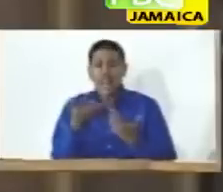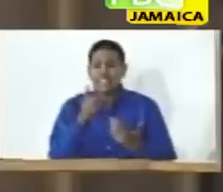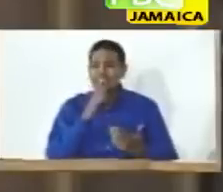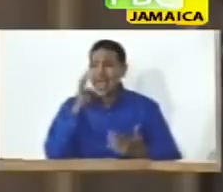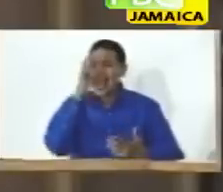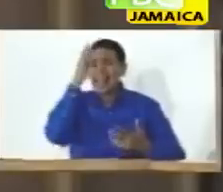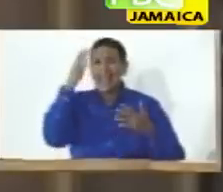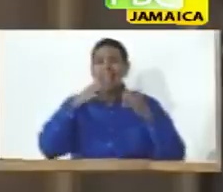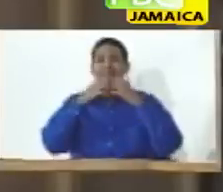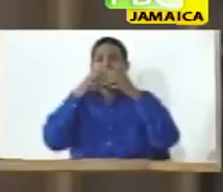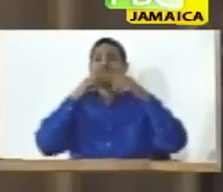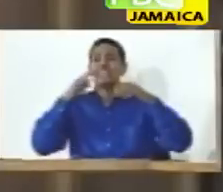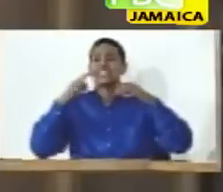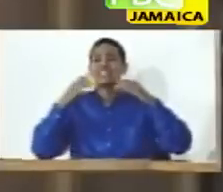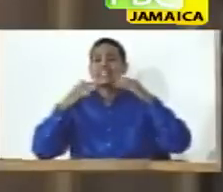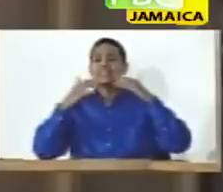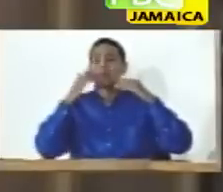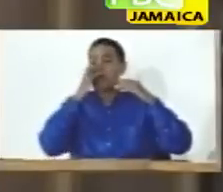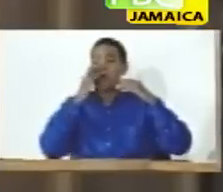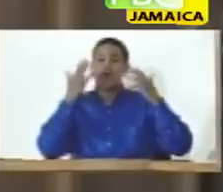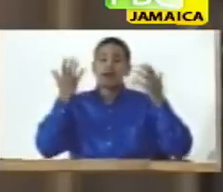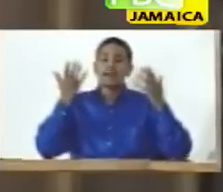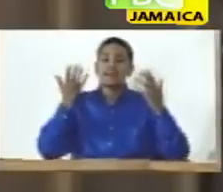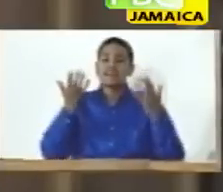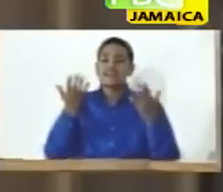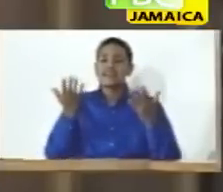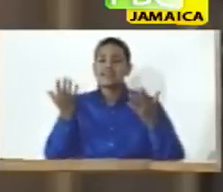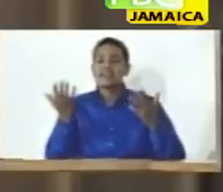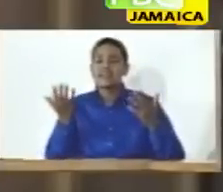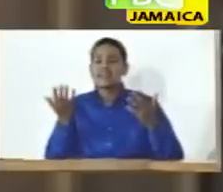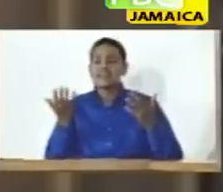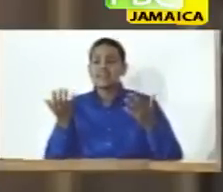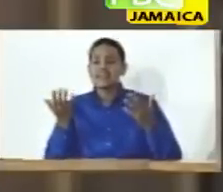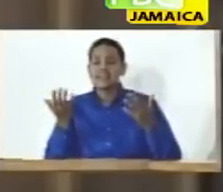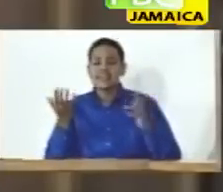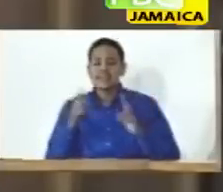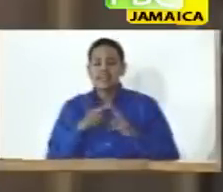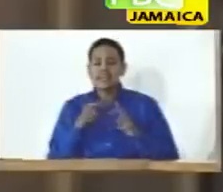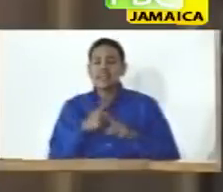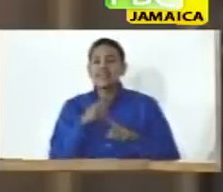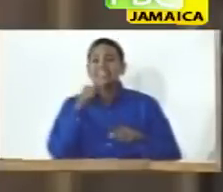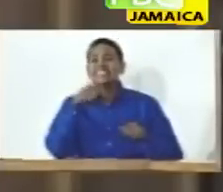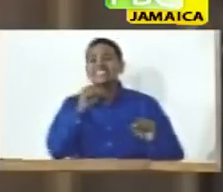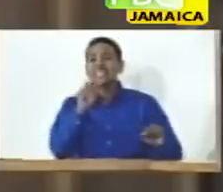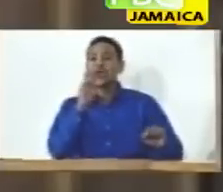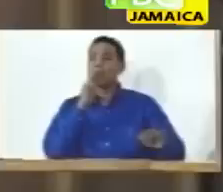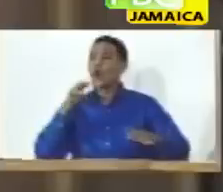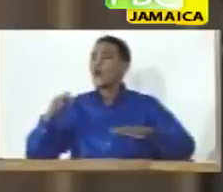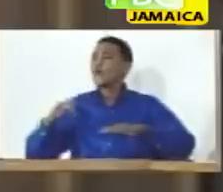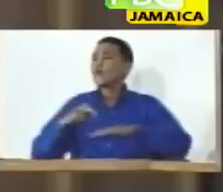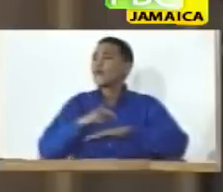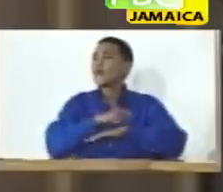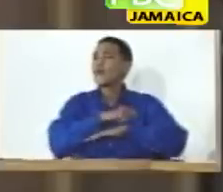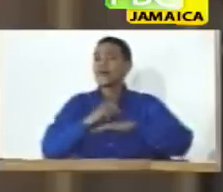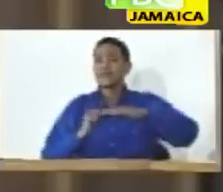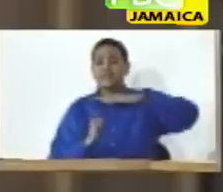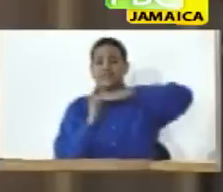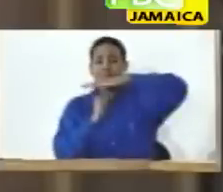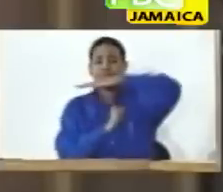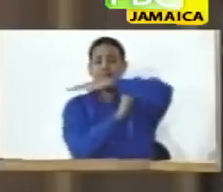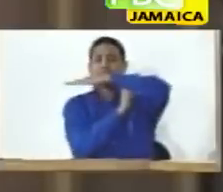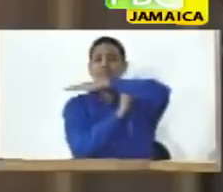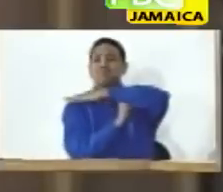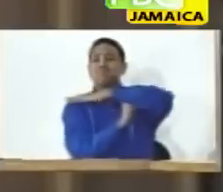innovative floating articulating pier, seawalk, was installed without having